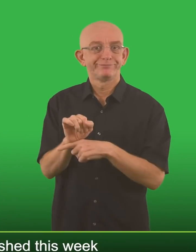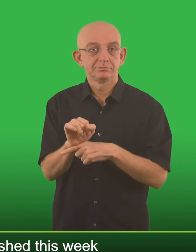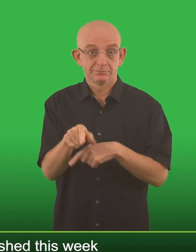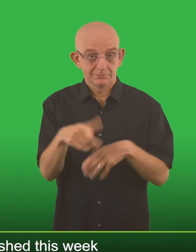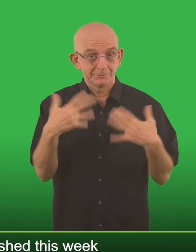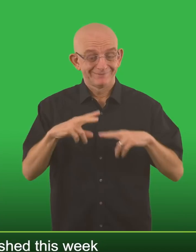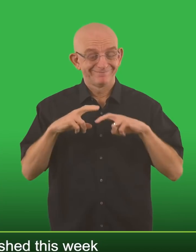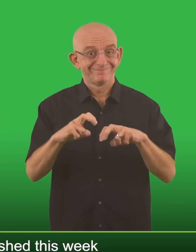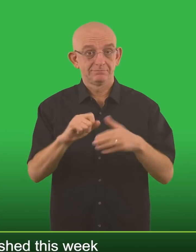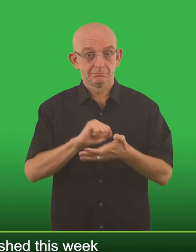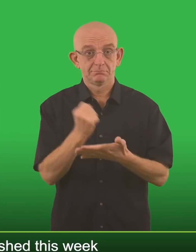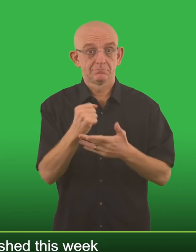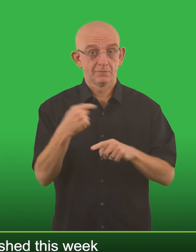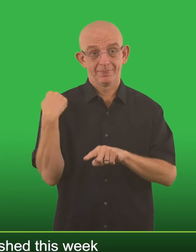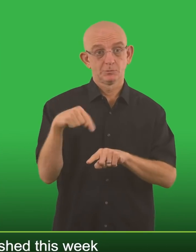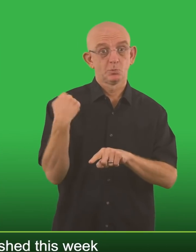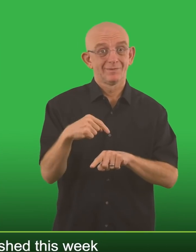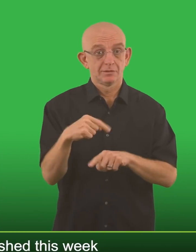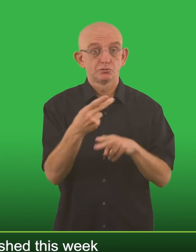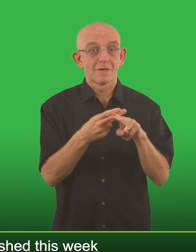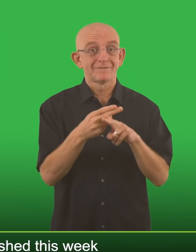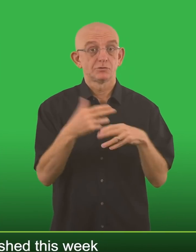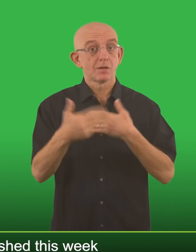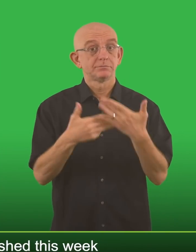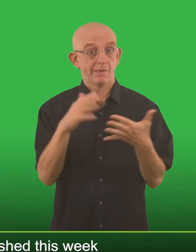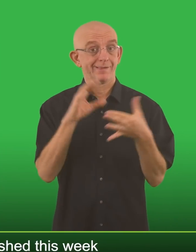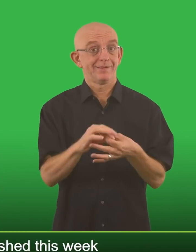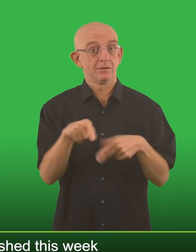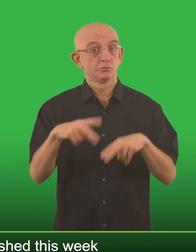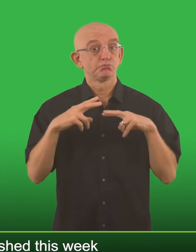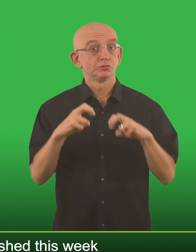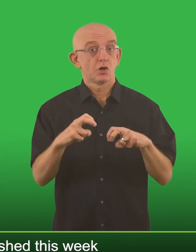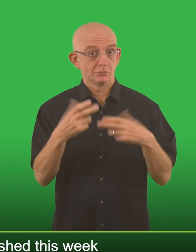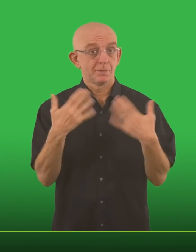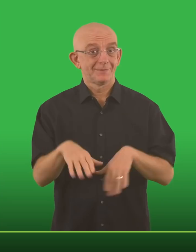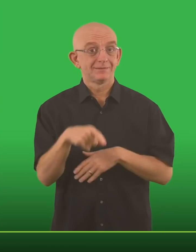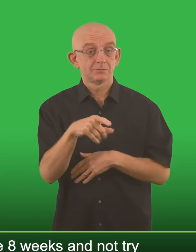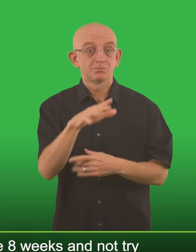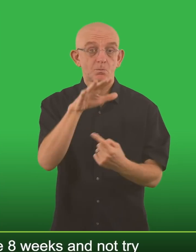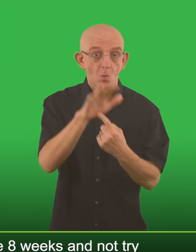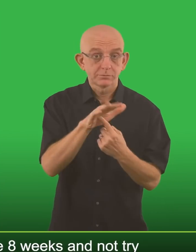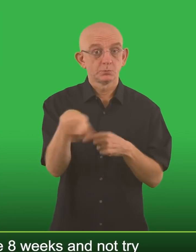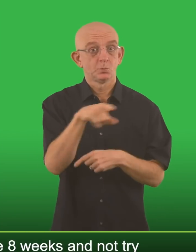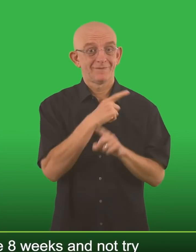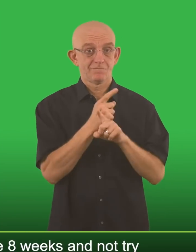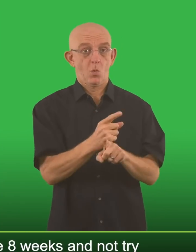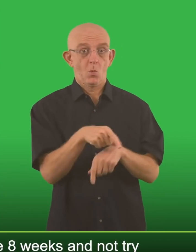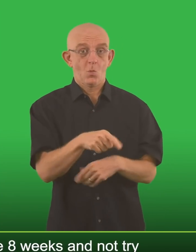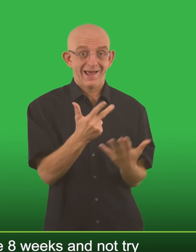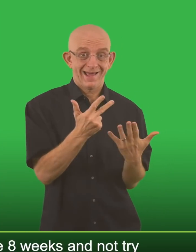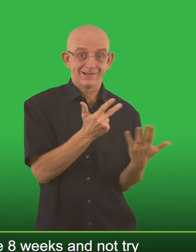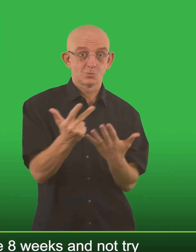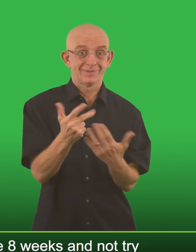to your body, and that was a study that was published this week, and Sheffield Hospitals was part of the research body. So it's really important